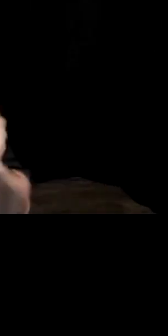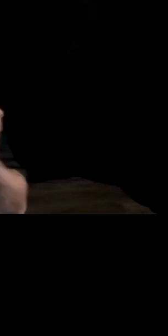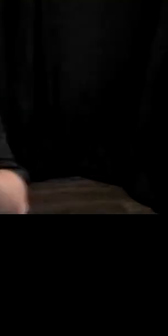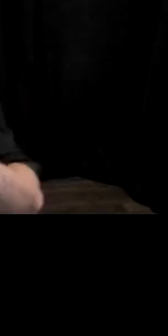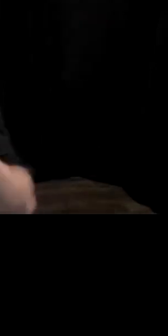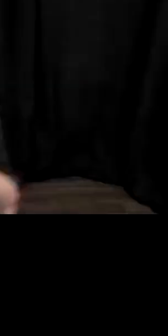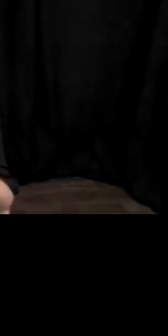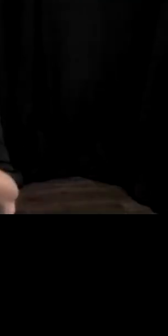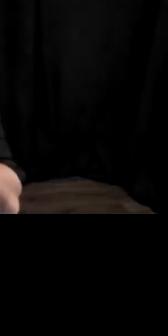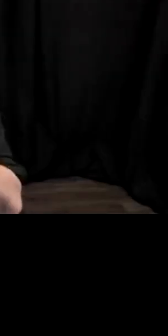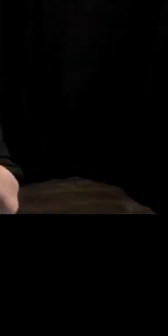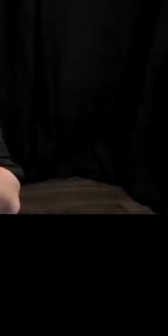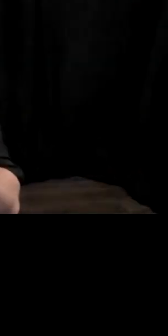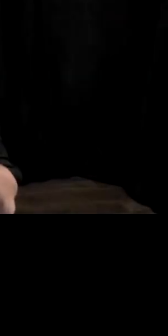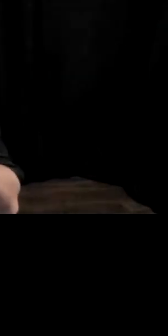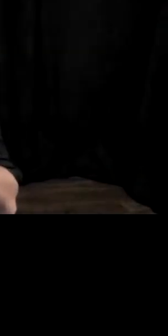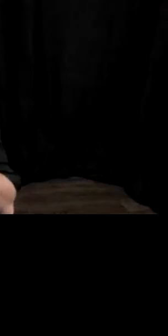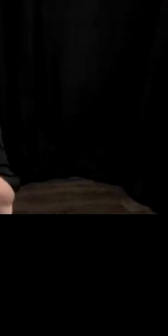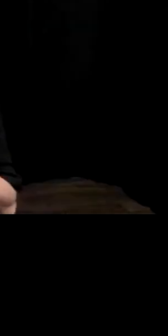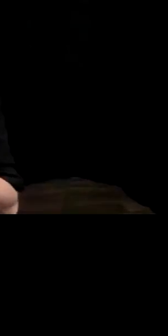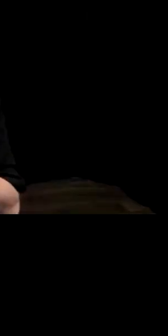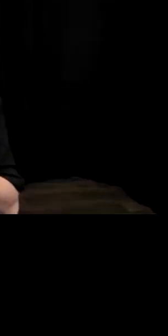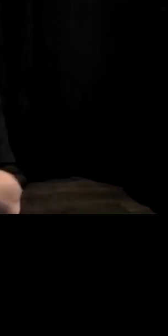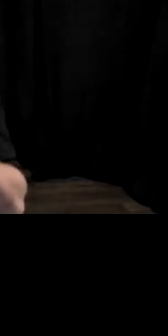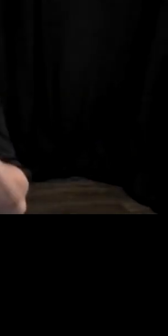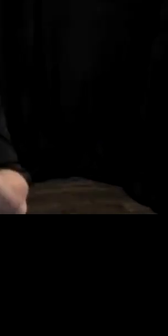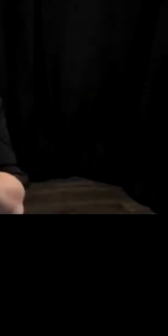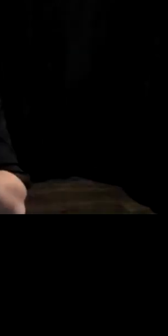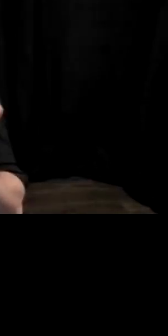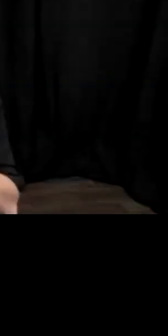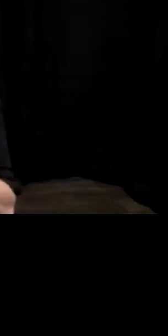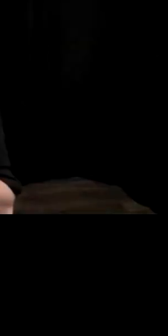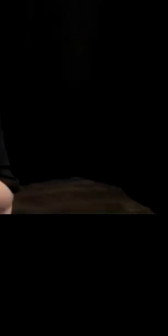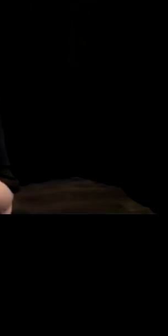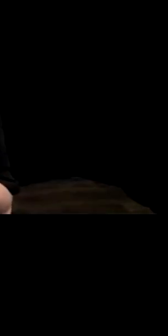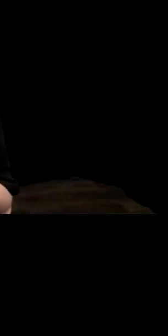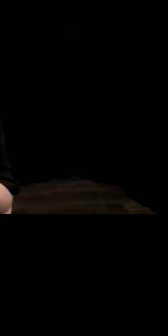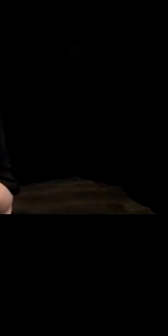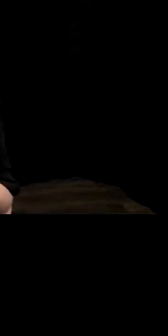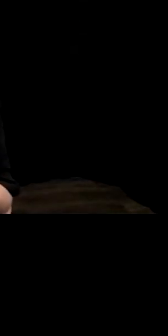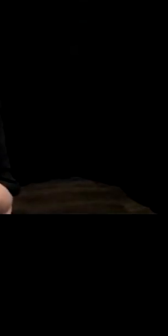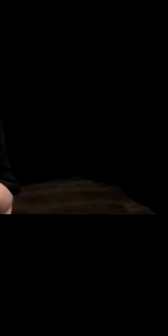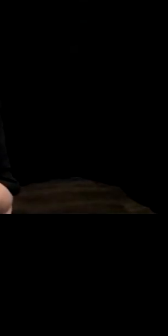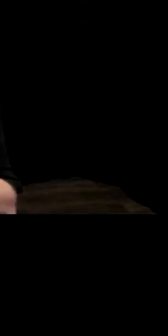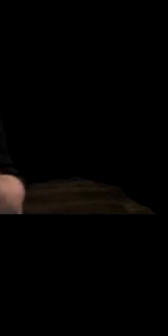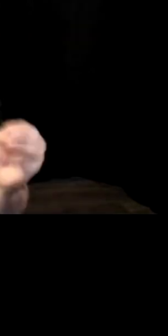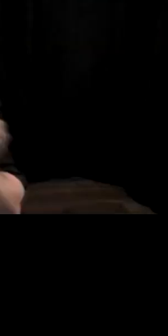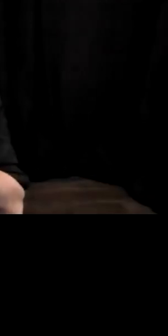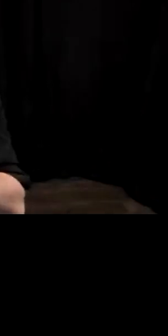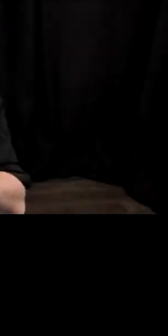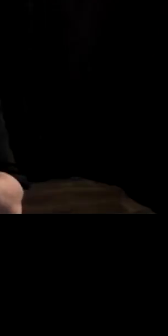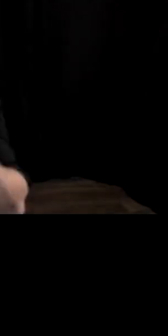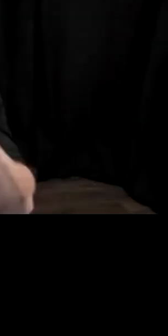Developmental Services on activation of their plan. And then I'll move to the federal